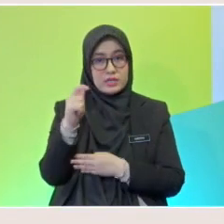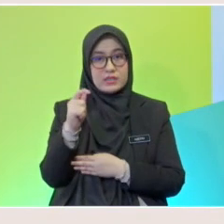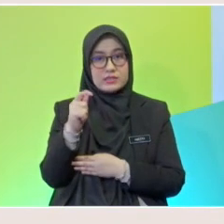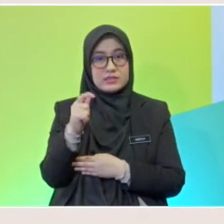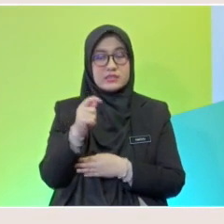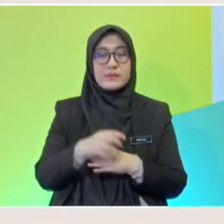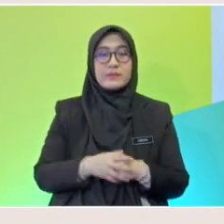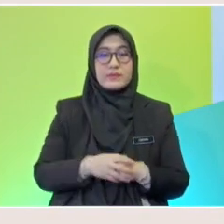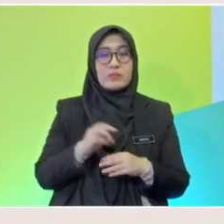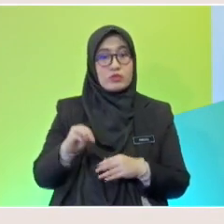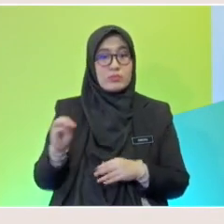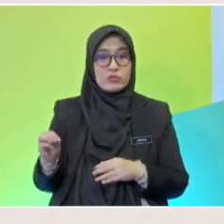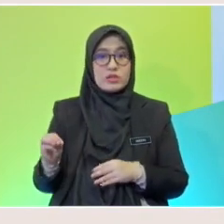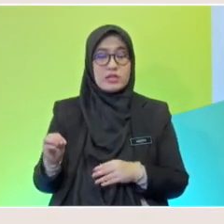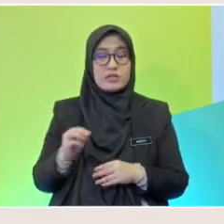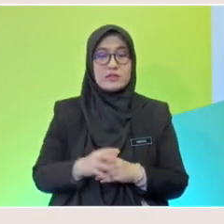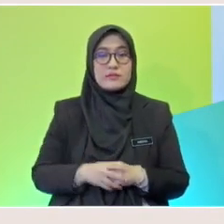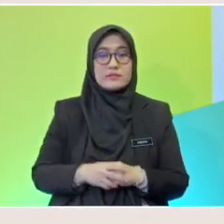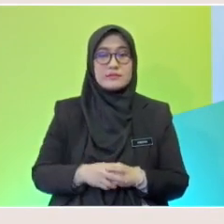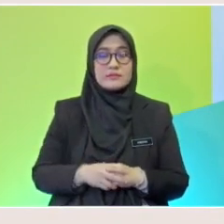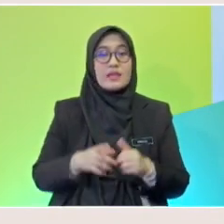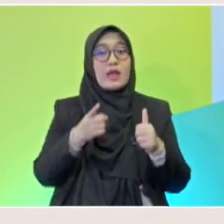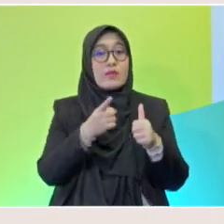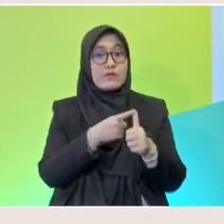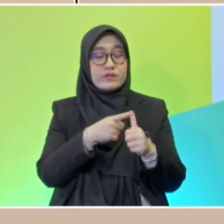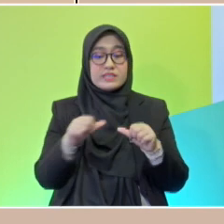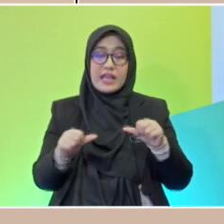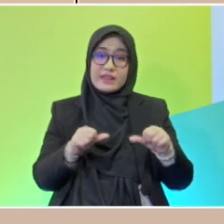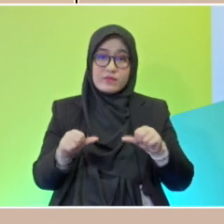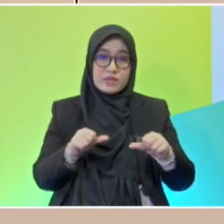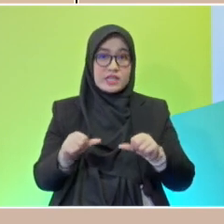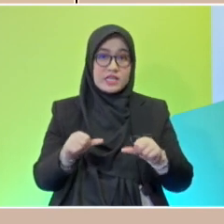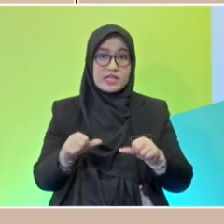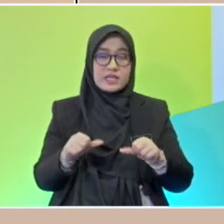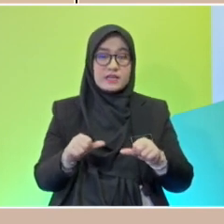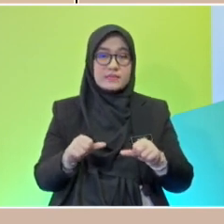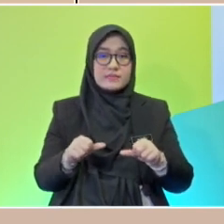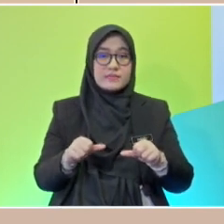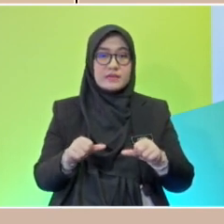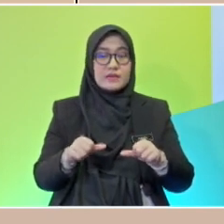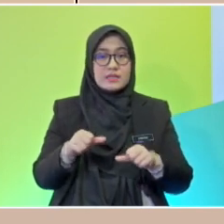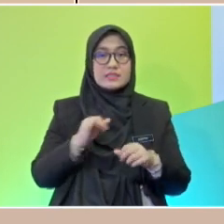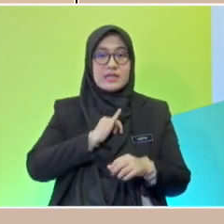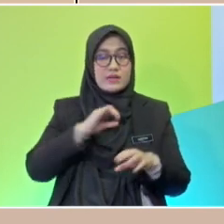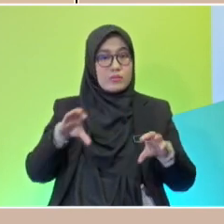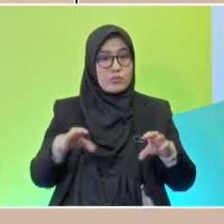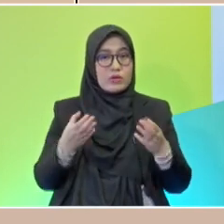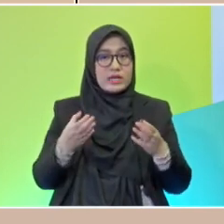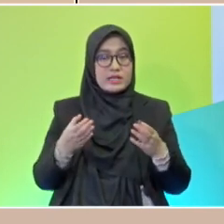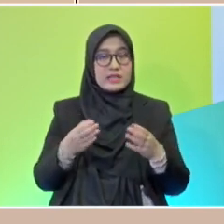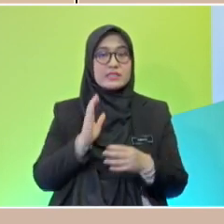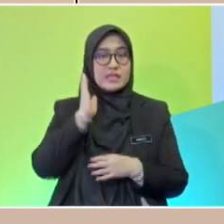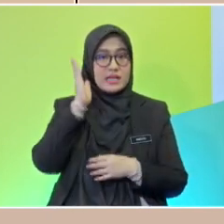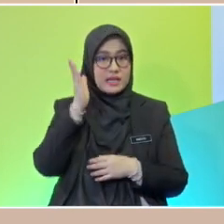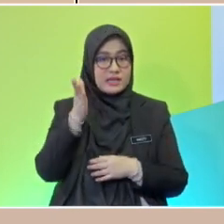look like. Okay, so I'm going to show you my first activity. The first activity that I'm going to conduct is I'm going to do an